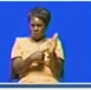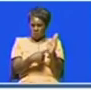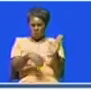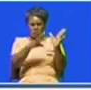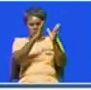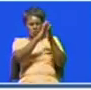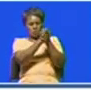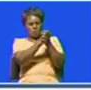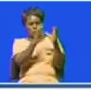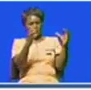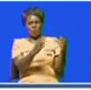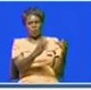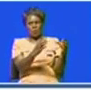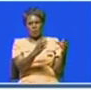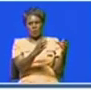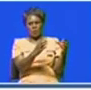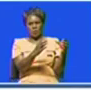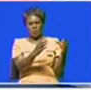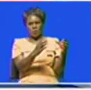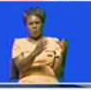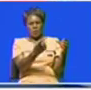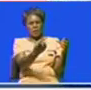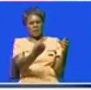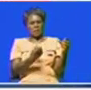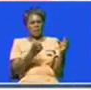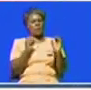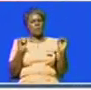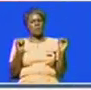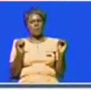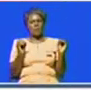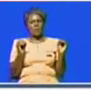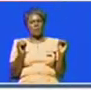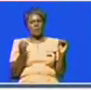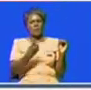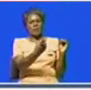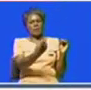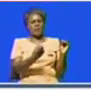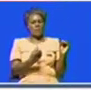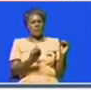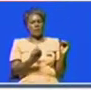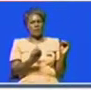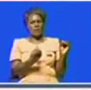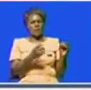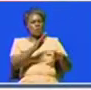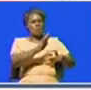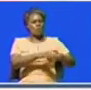Jubilee's side, we are not demanding anything. We're just demanding that we get